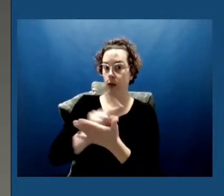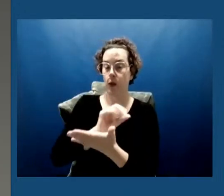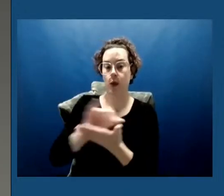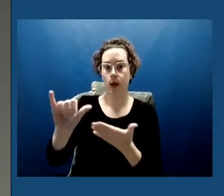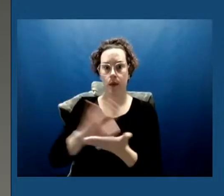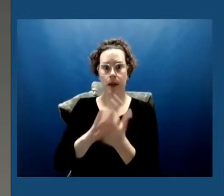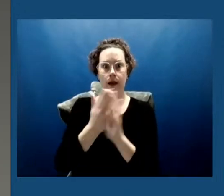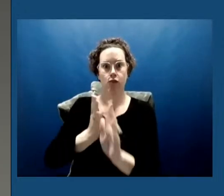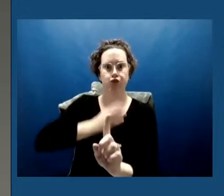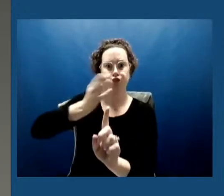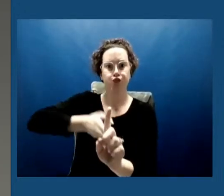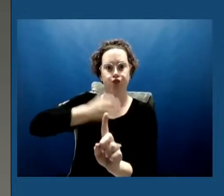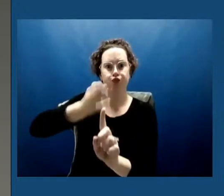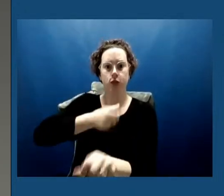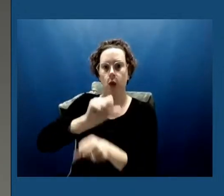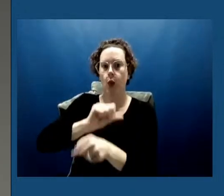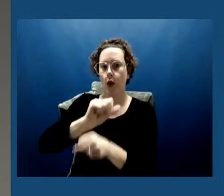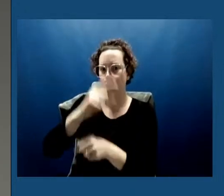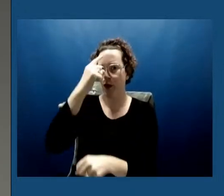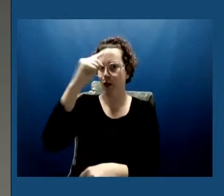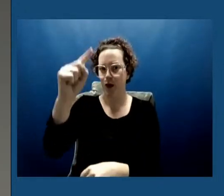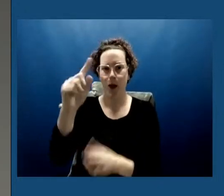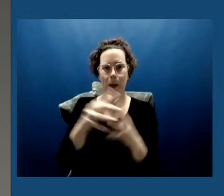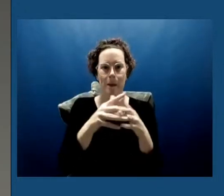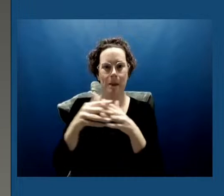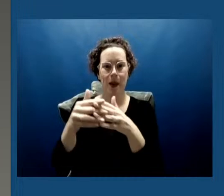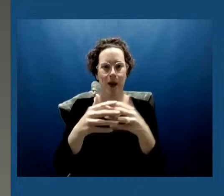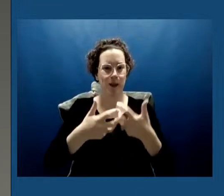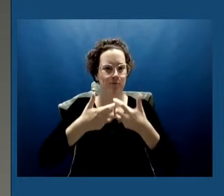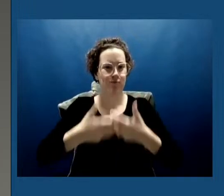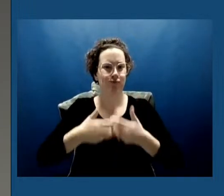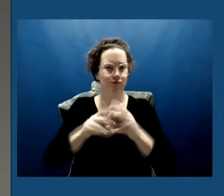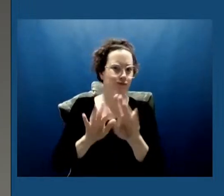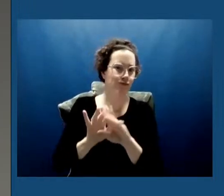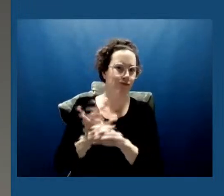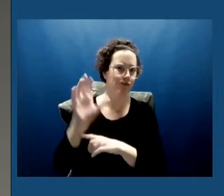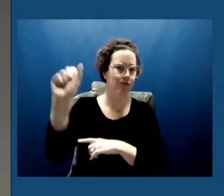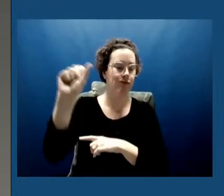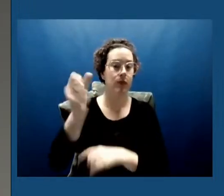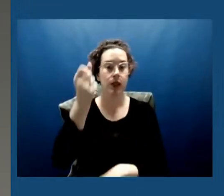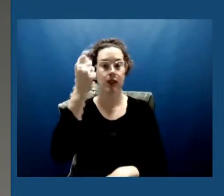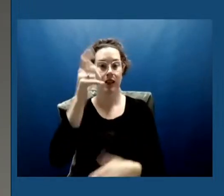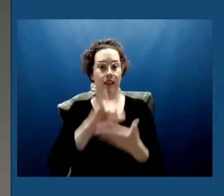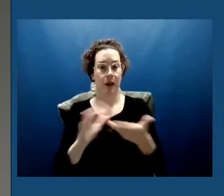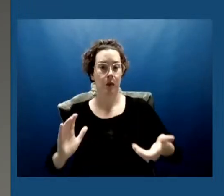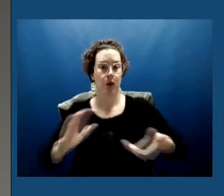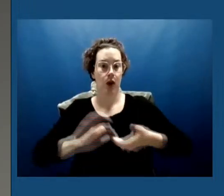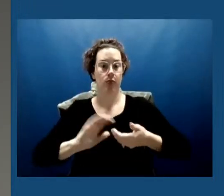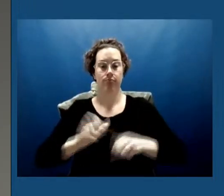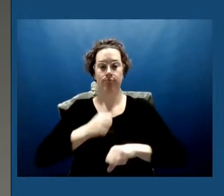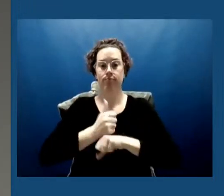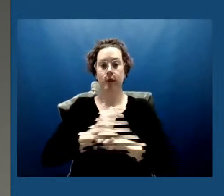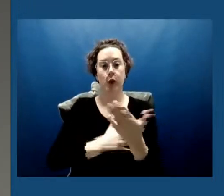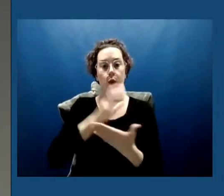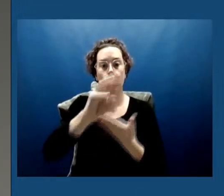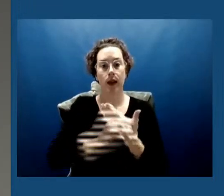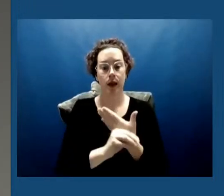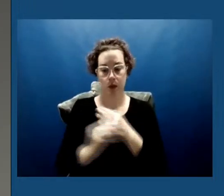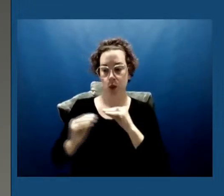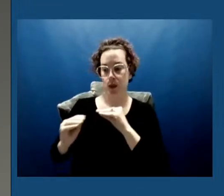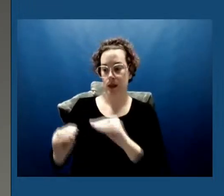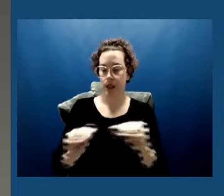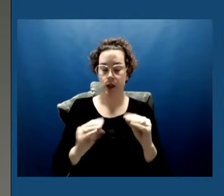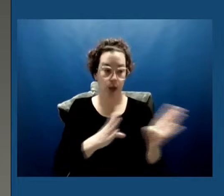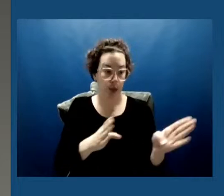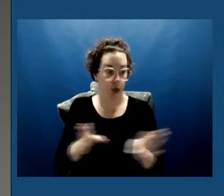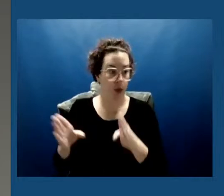America's manufacturing renaissance. The partnership is putting in place a curriculum to prepare our students for the thousands of jobs